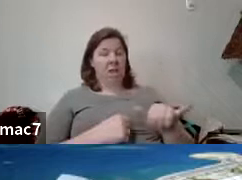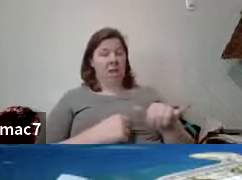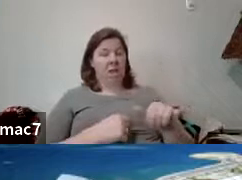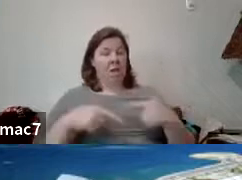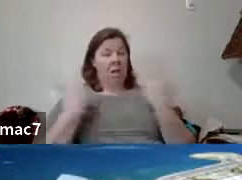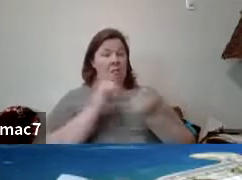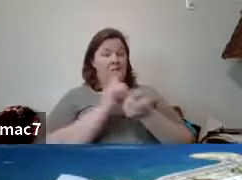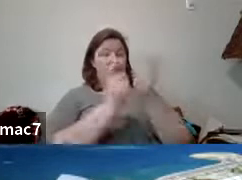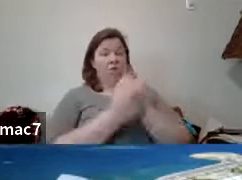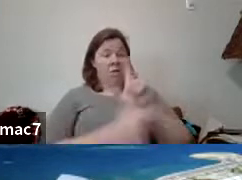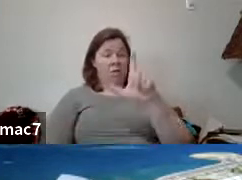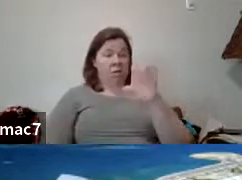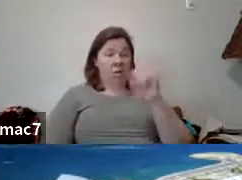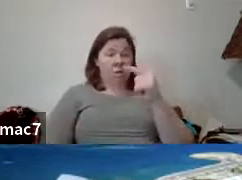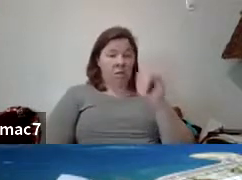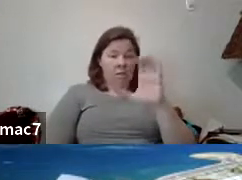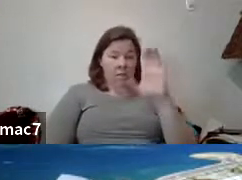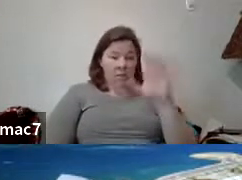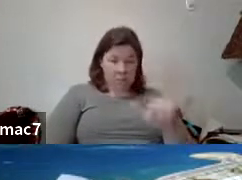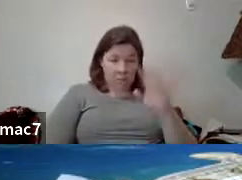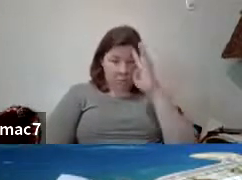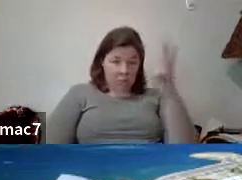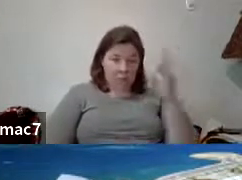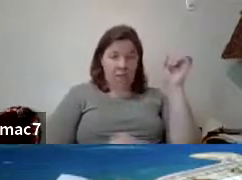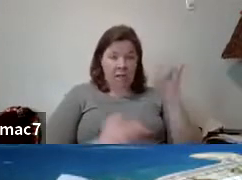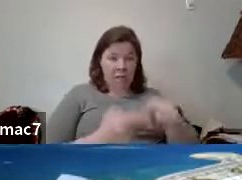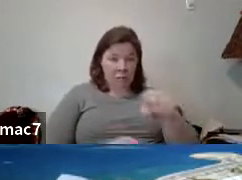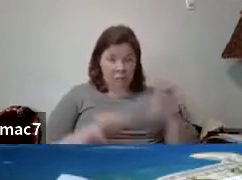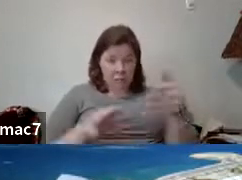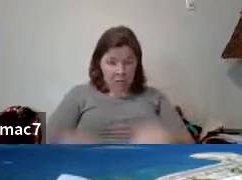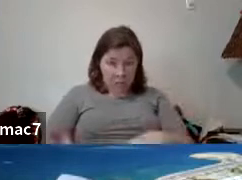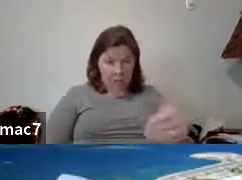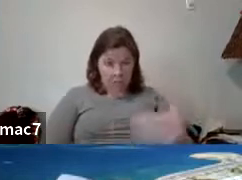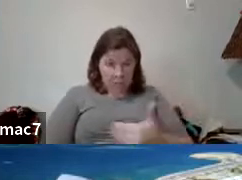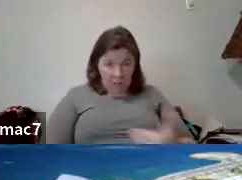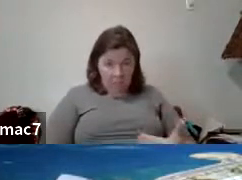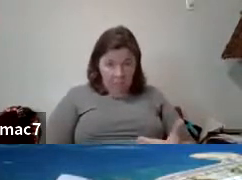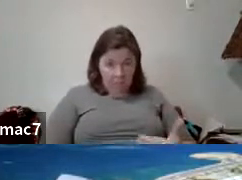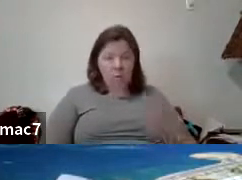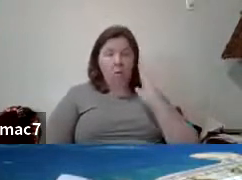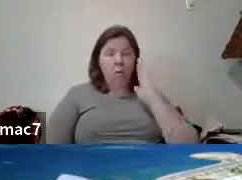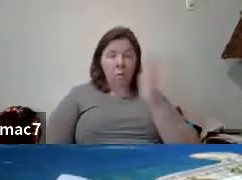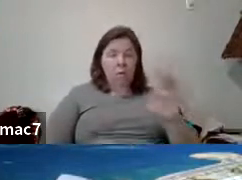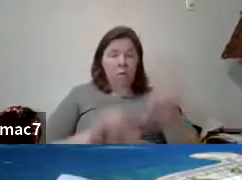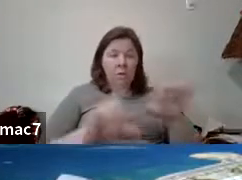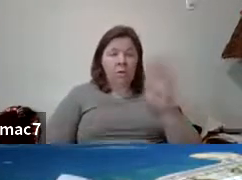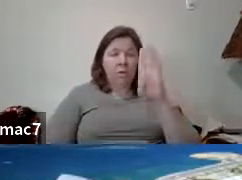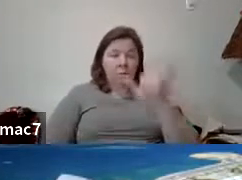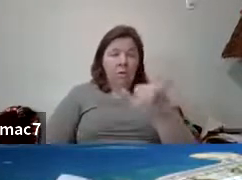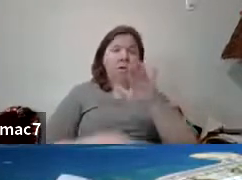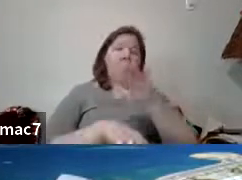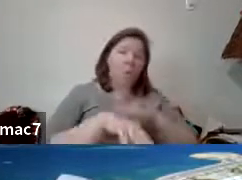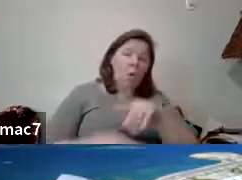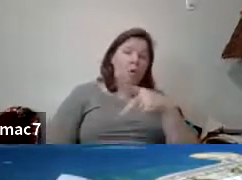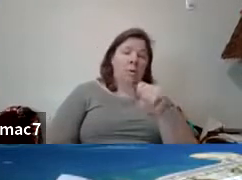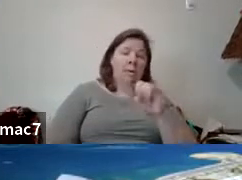life-changing, legacy-creating, until you die income, it's going to be done by ONPASSIVE.